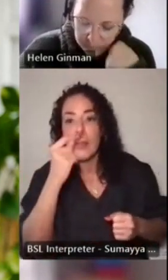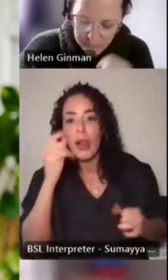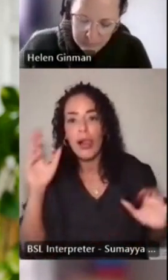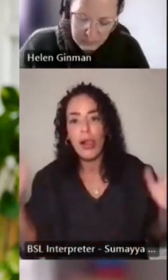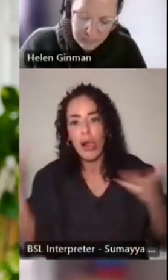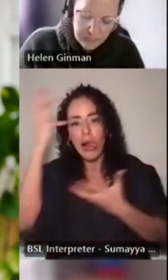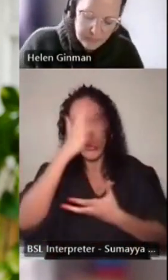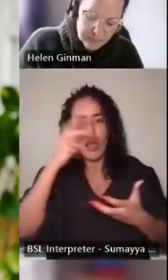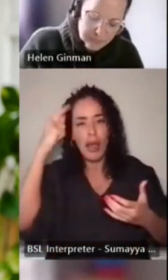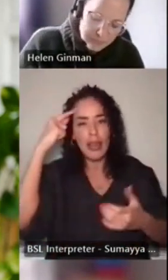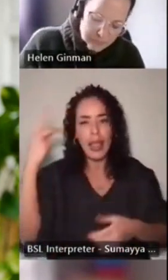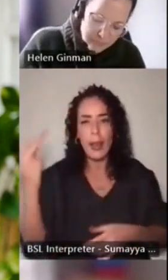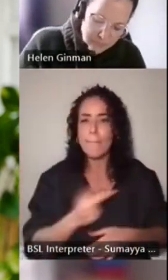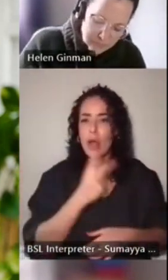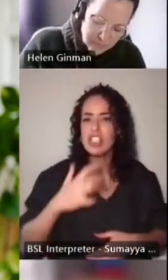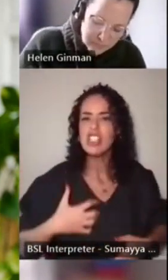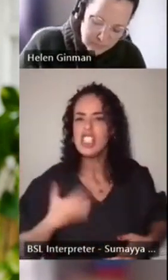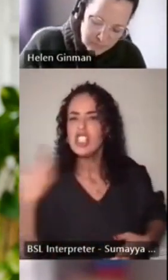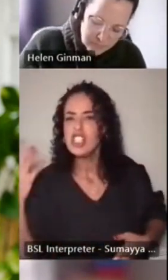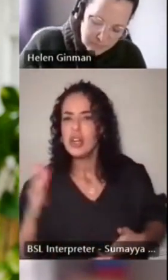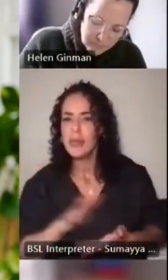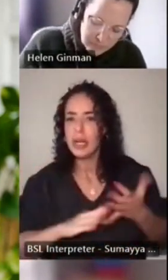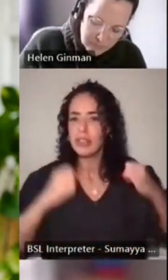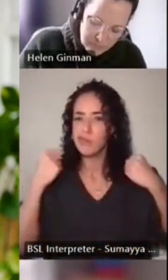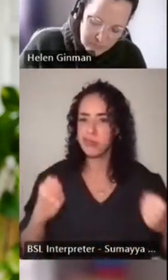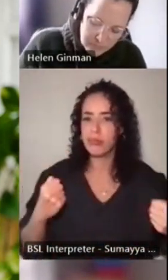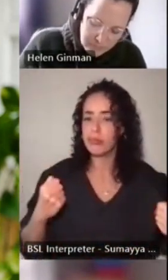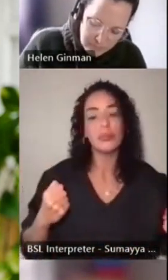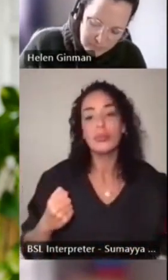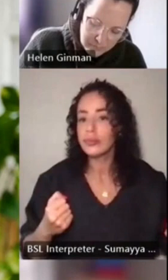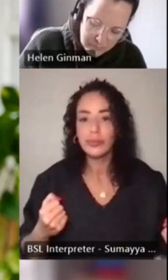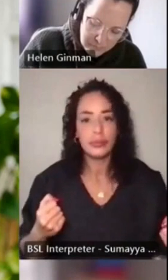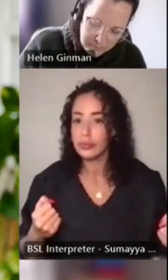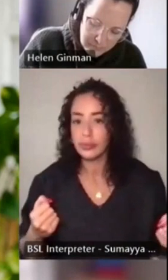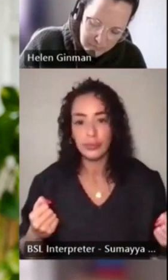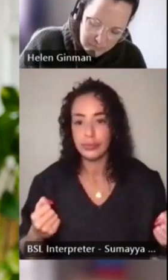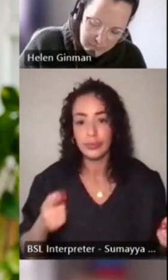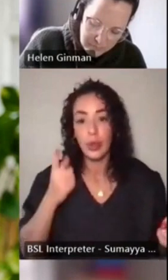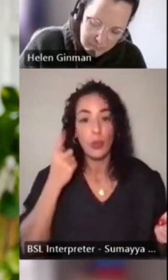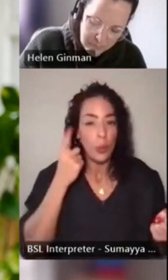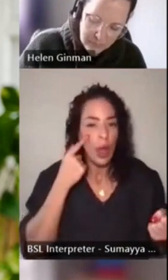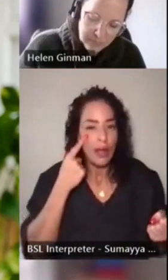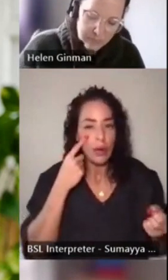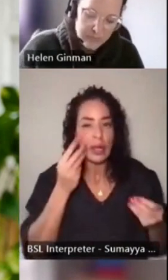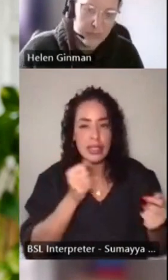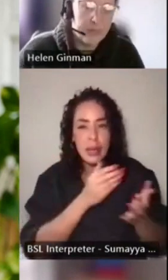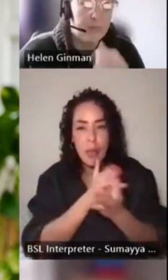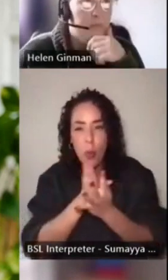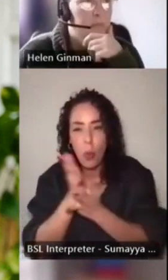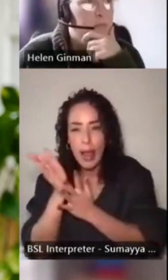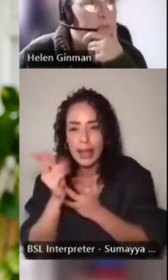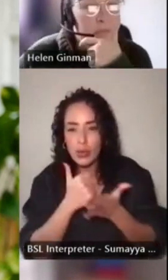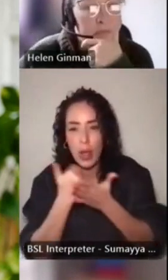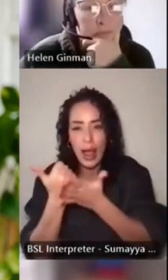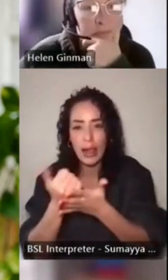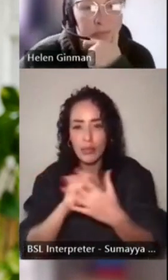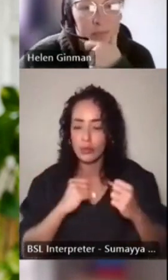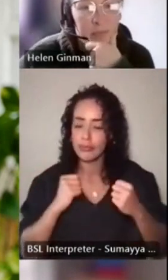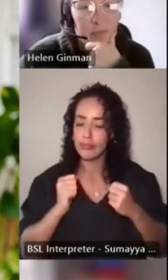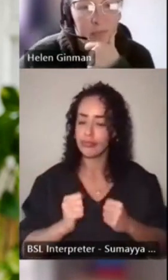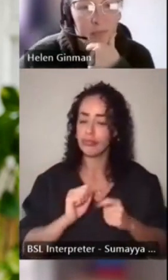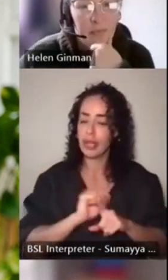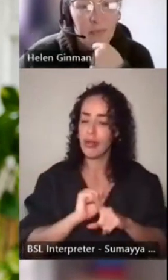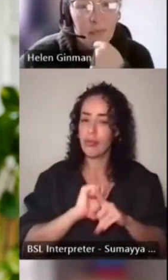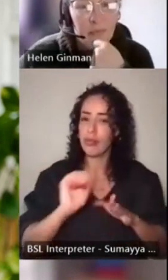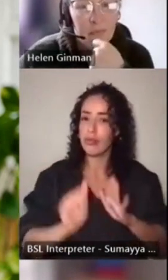up. So yeah, we're going to look at some ways to help with being assertive. So assertiveness skills